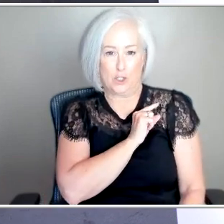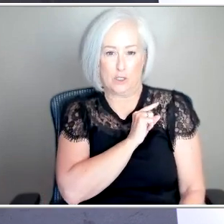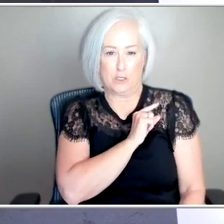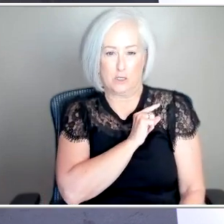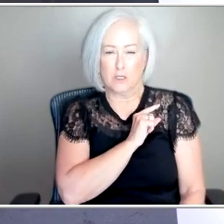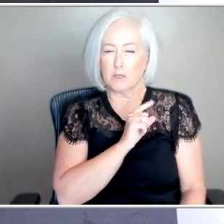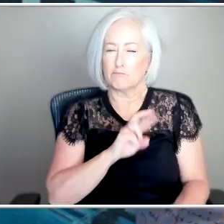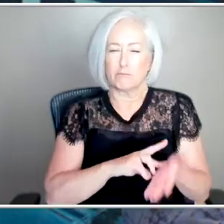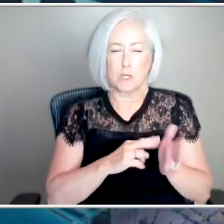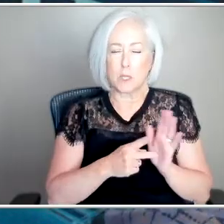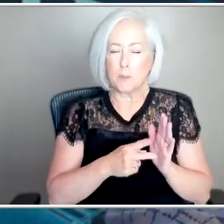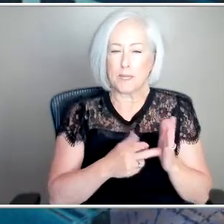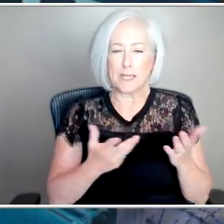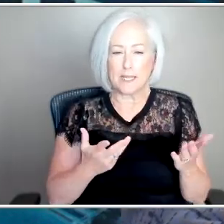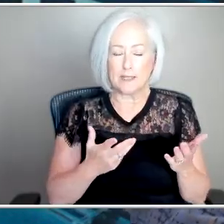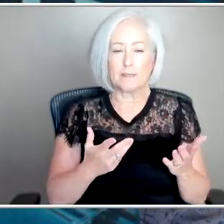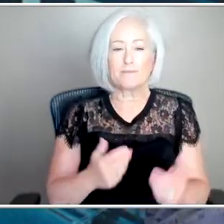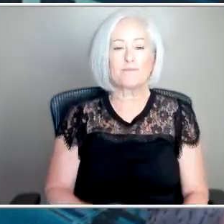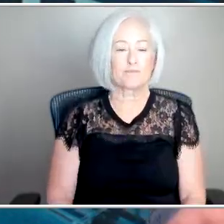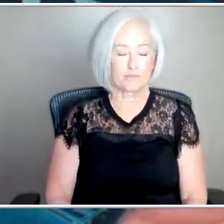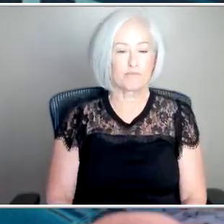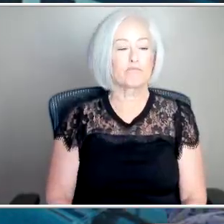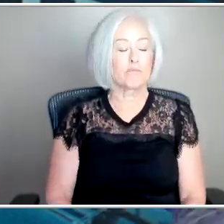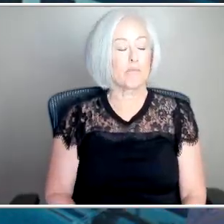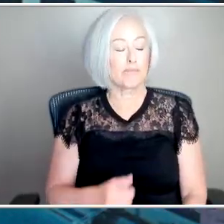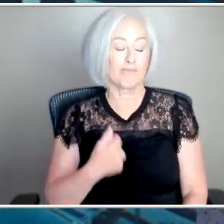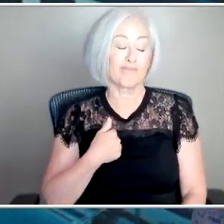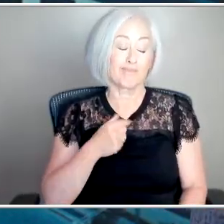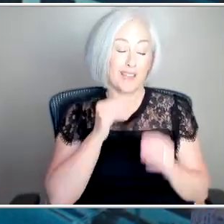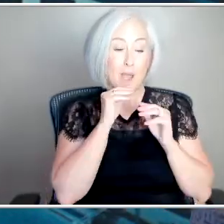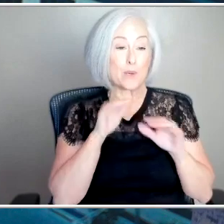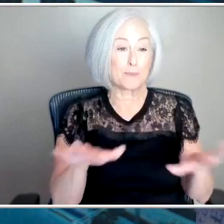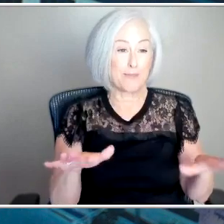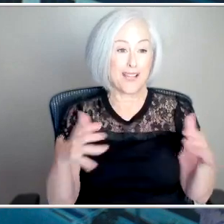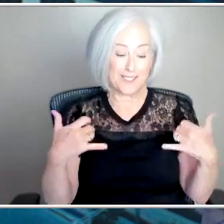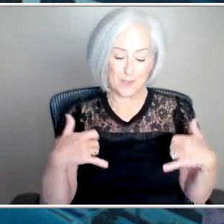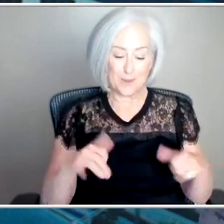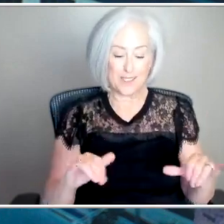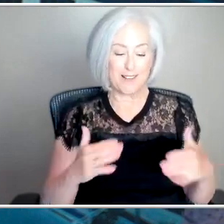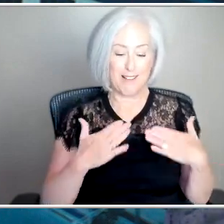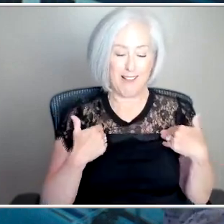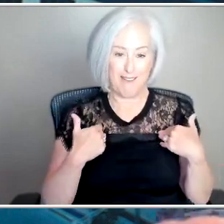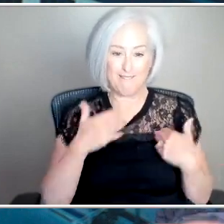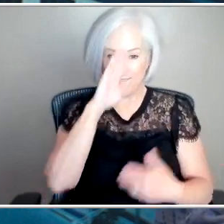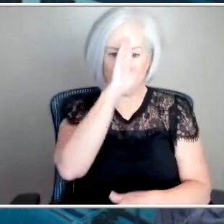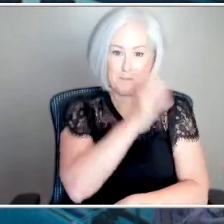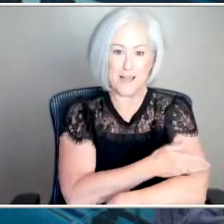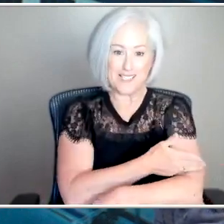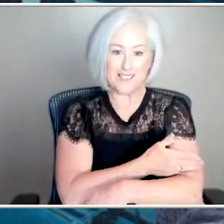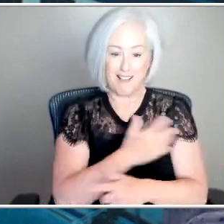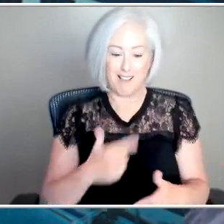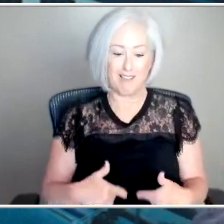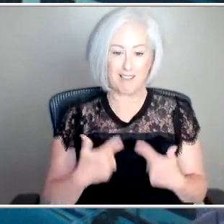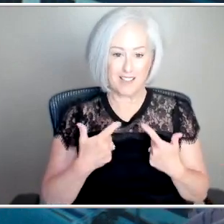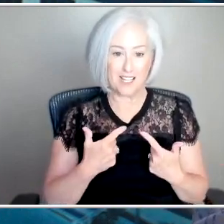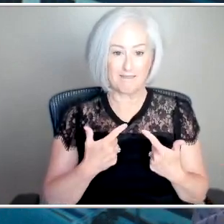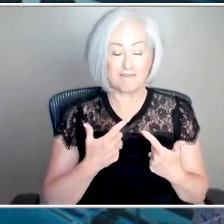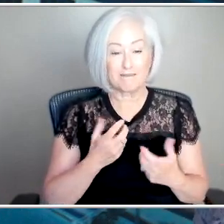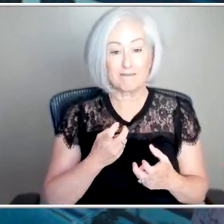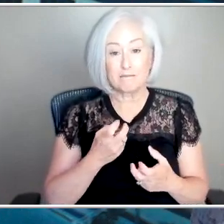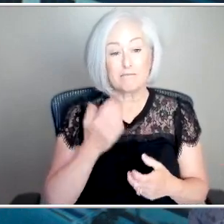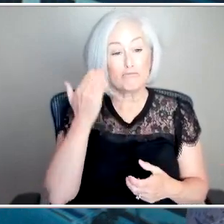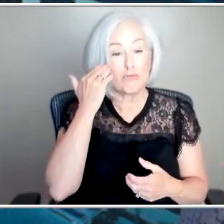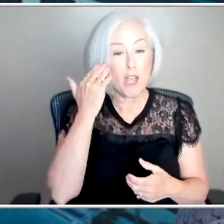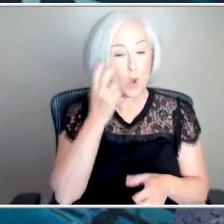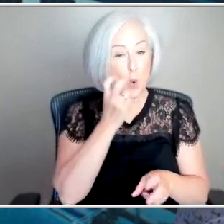guilt? Well, I was very blessed to still have Adrian, and even though it was a difficult time, I met all these people,